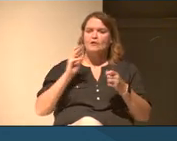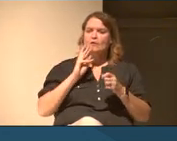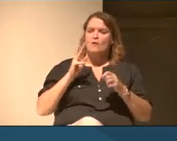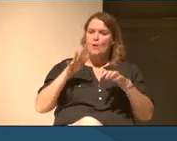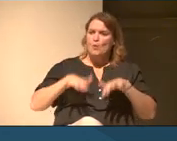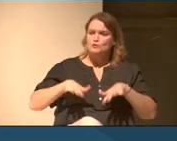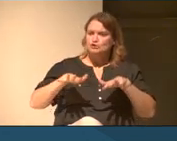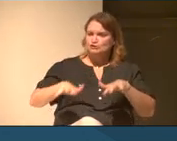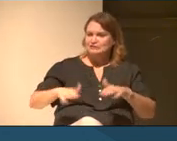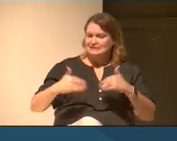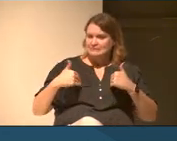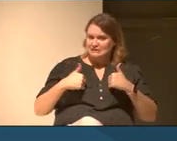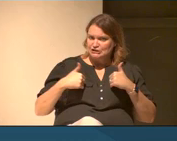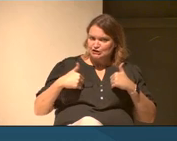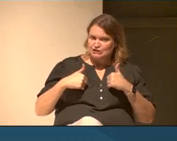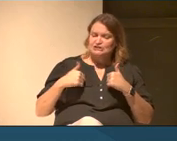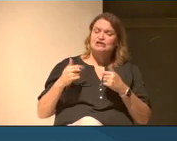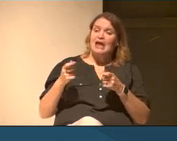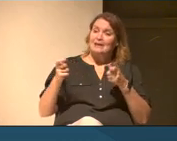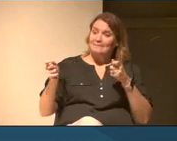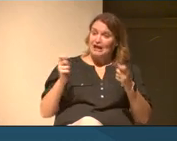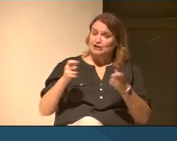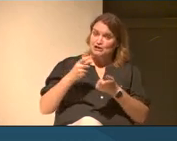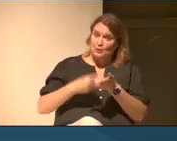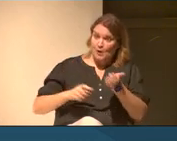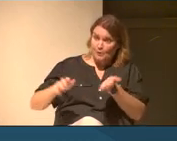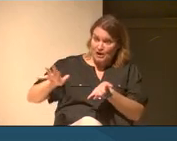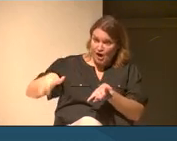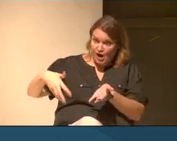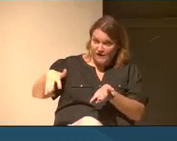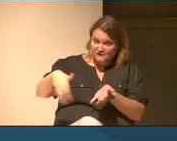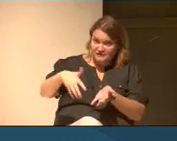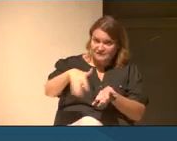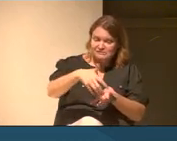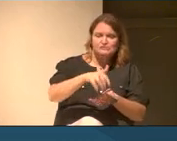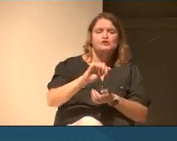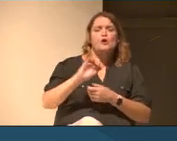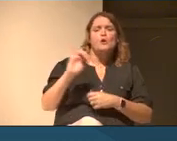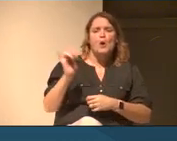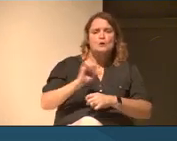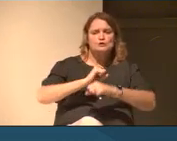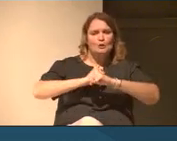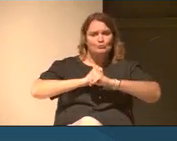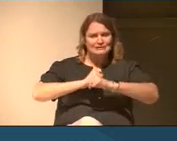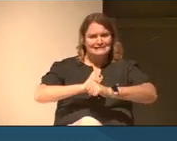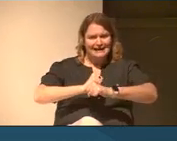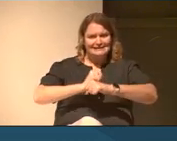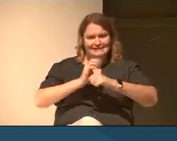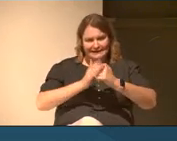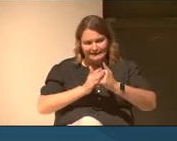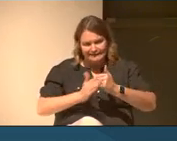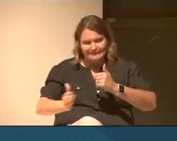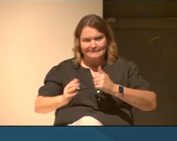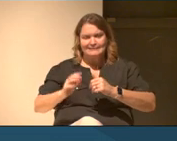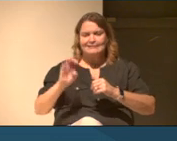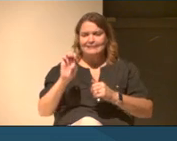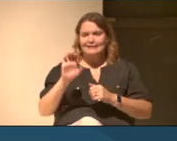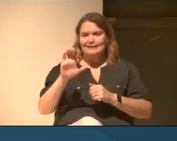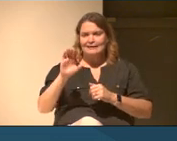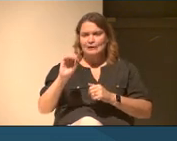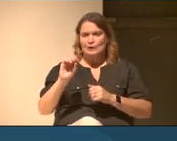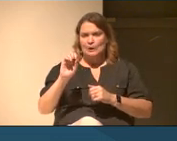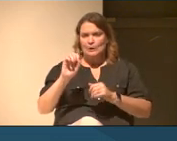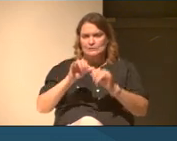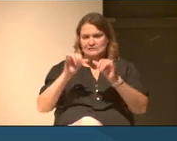and managing those we harvest, but also protecting entire marine ecosystems. Now, some of these are big and complicated efforts